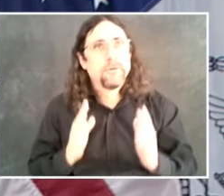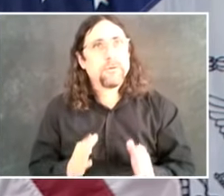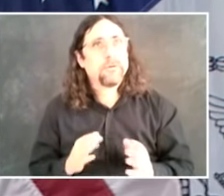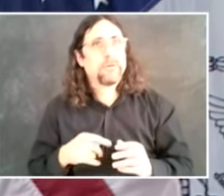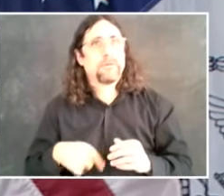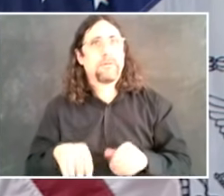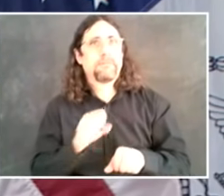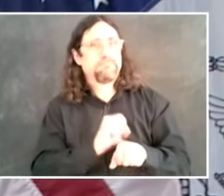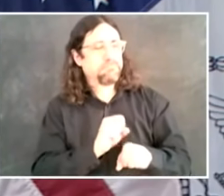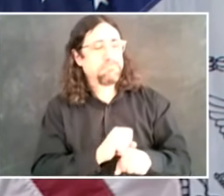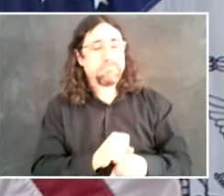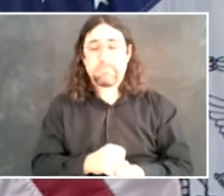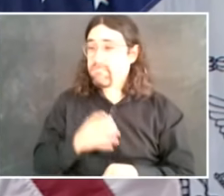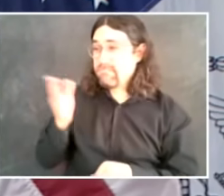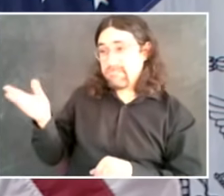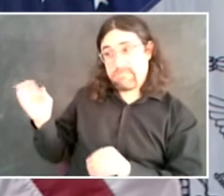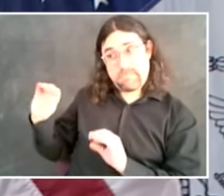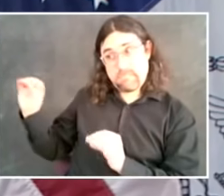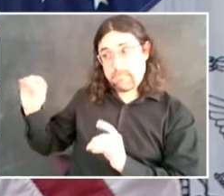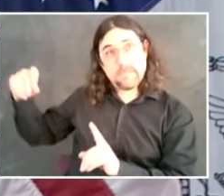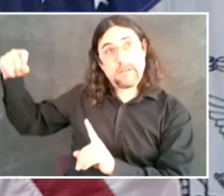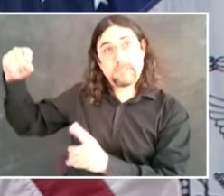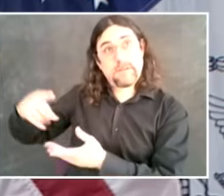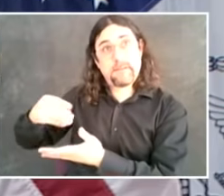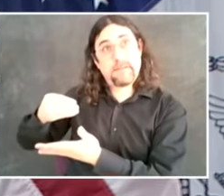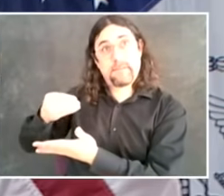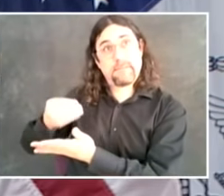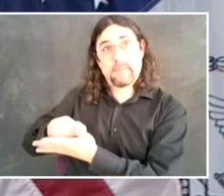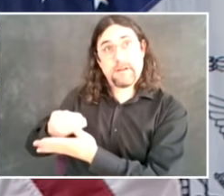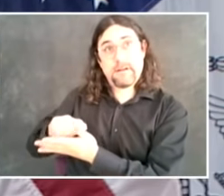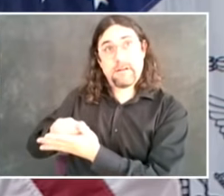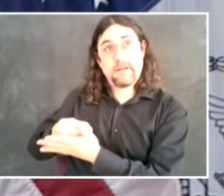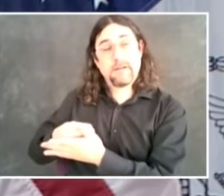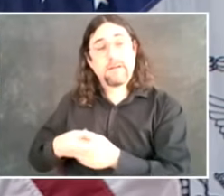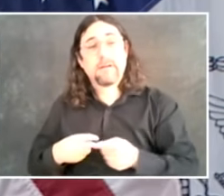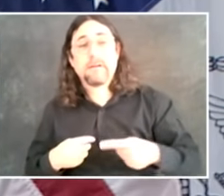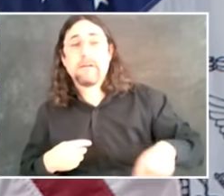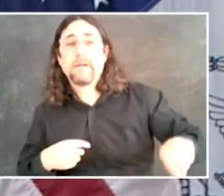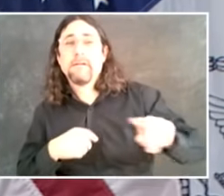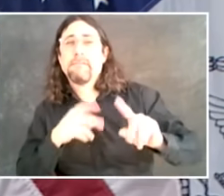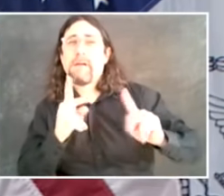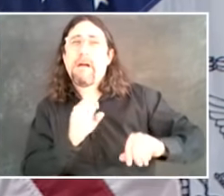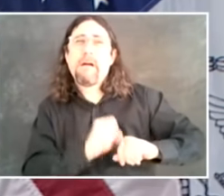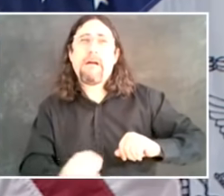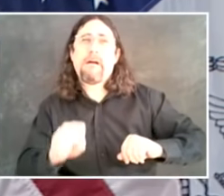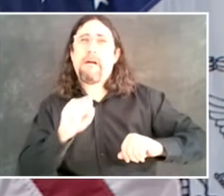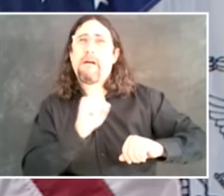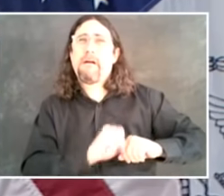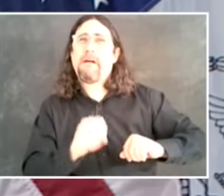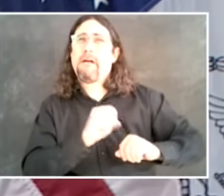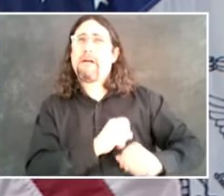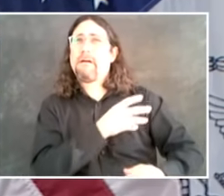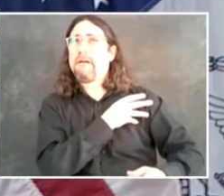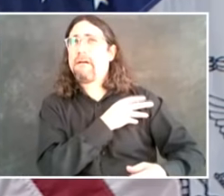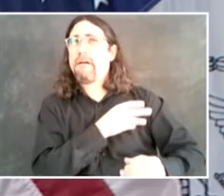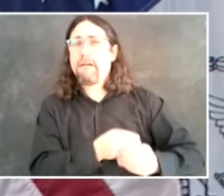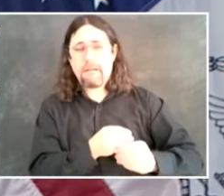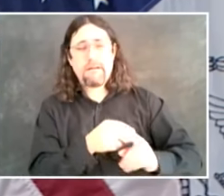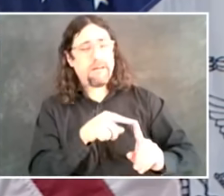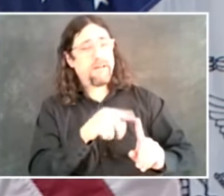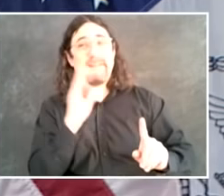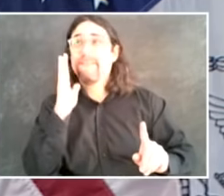for a restart and a recovery, their futures will be compromised. Imagine if the very